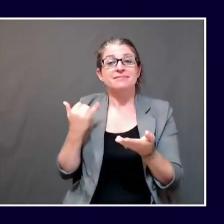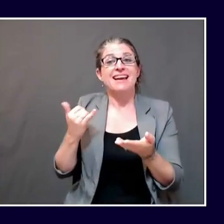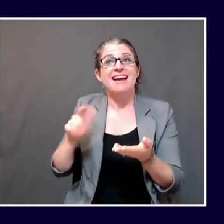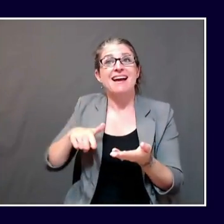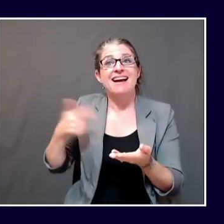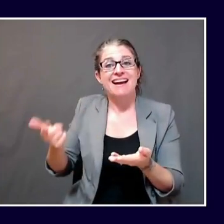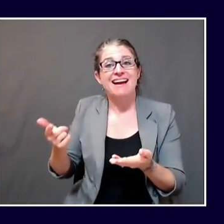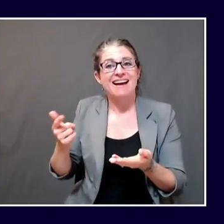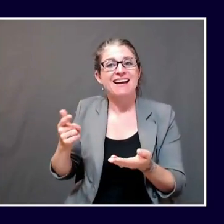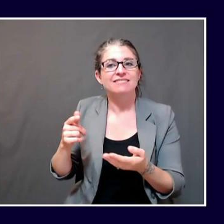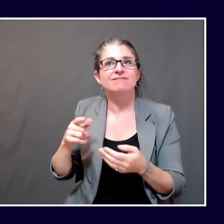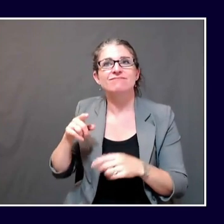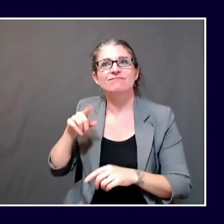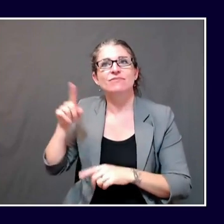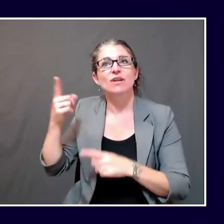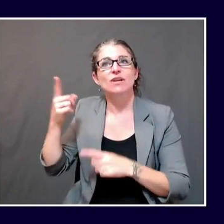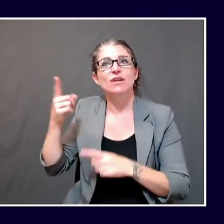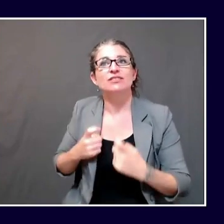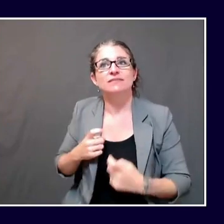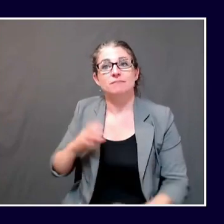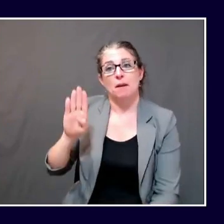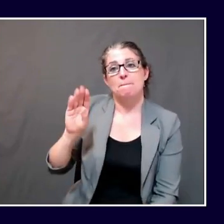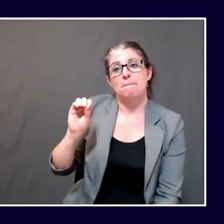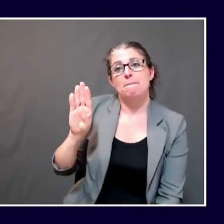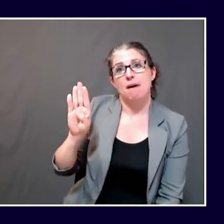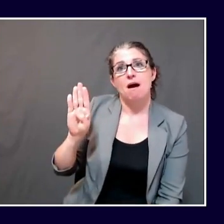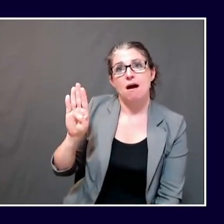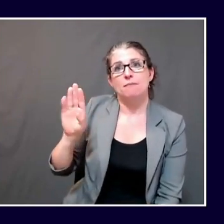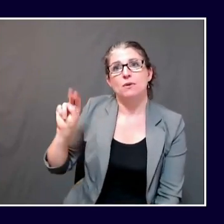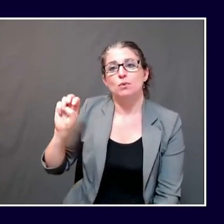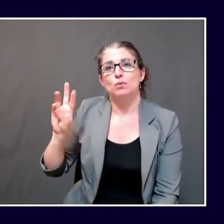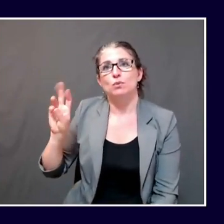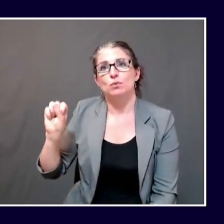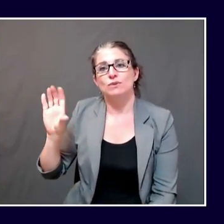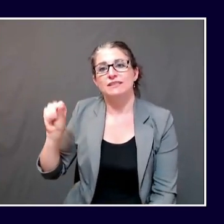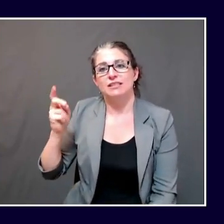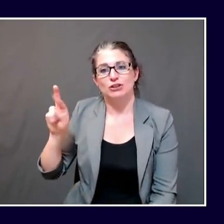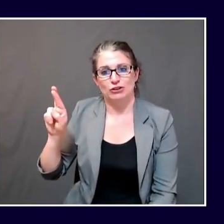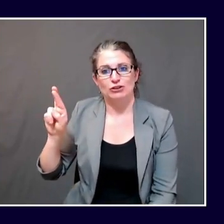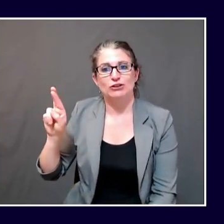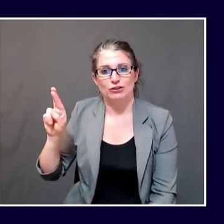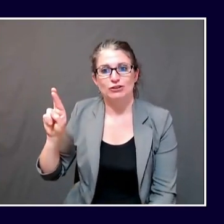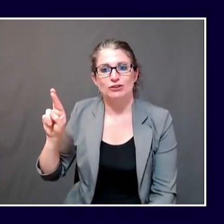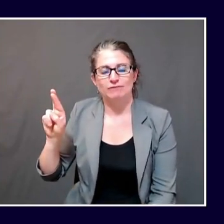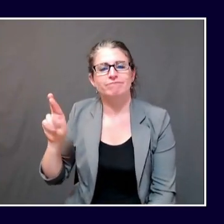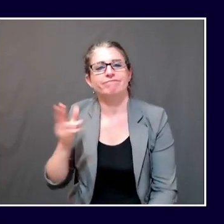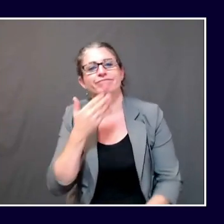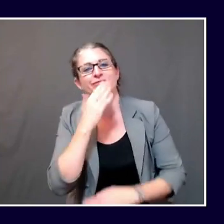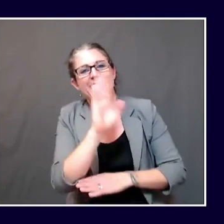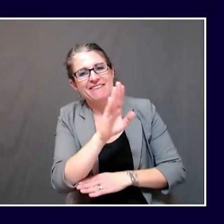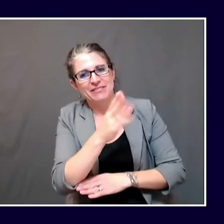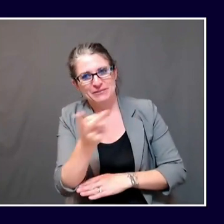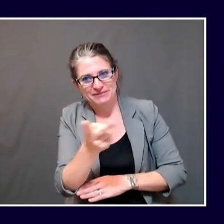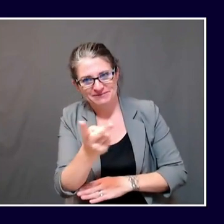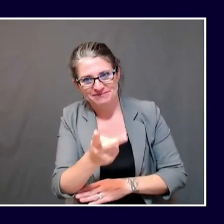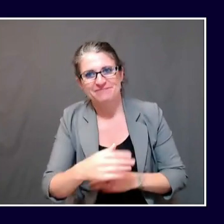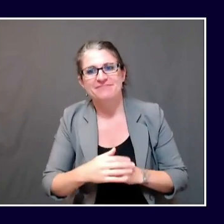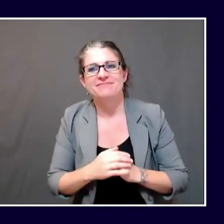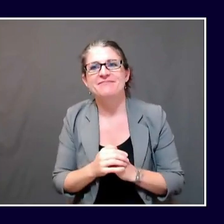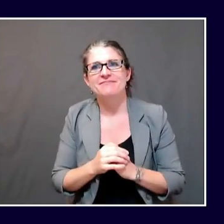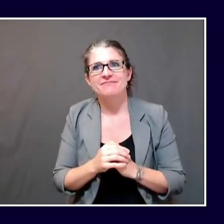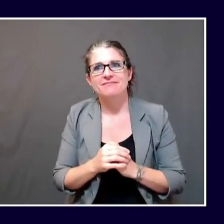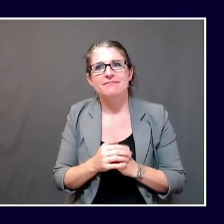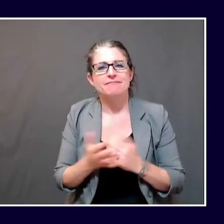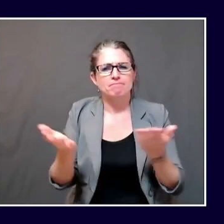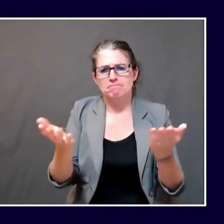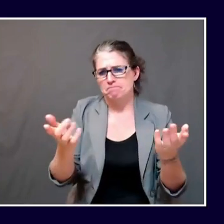today goes to Bob Evans from News Center. Good afternoon, both of you. Dr. Shah and Commissioner, you're welcome to chime